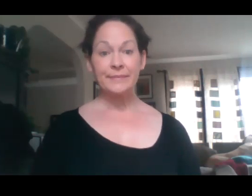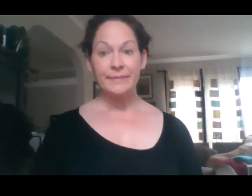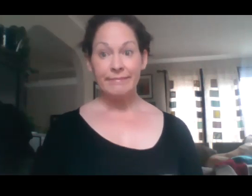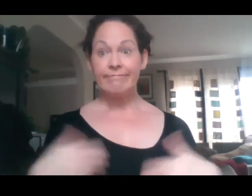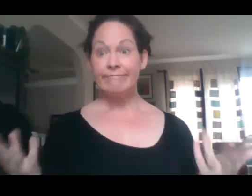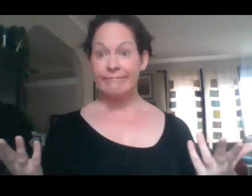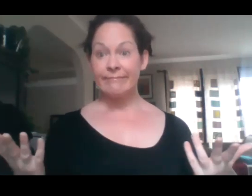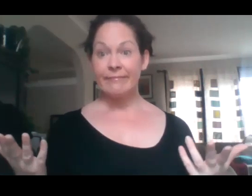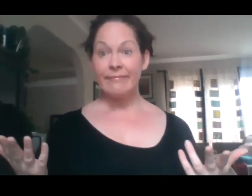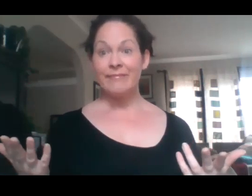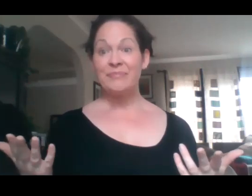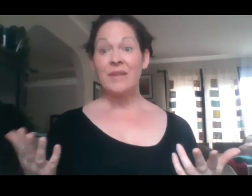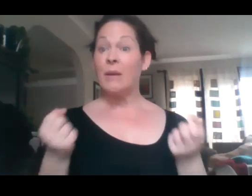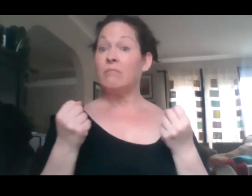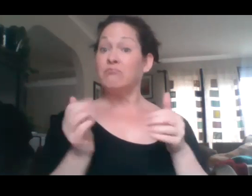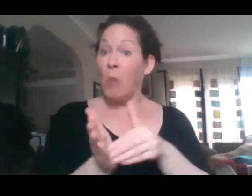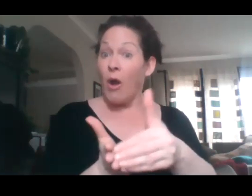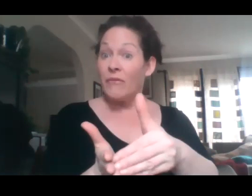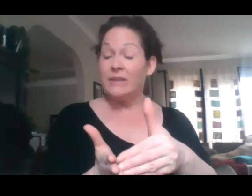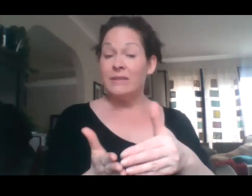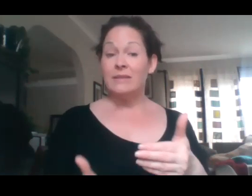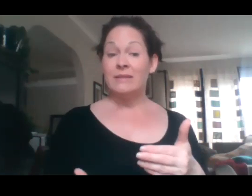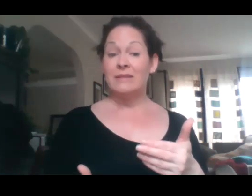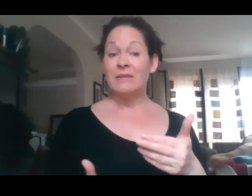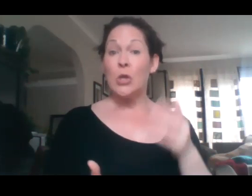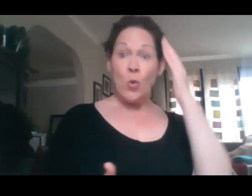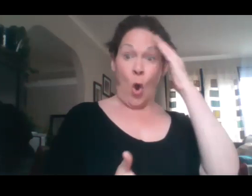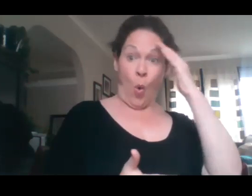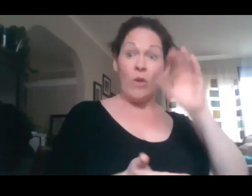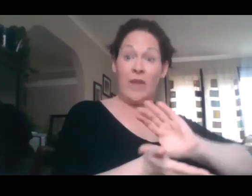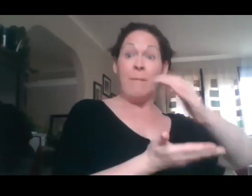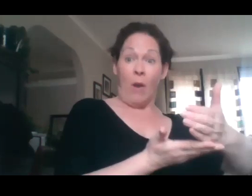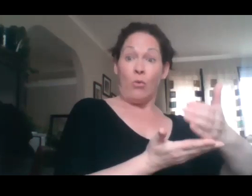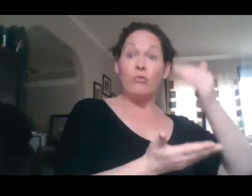Well, in many cases, you'll know the amount and you'll know